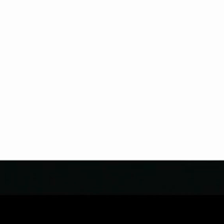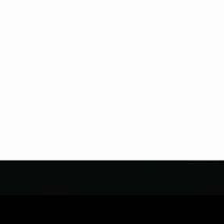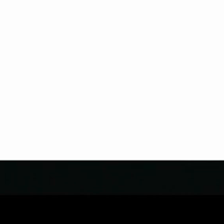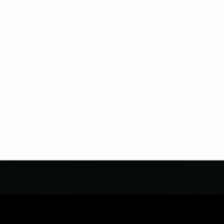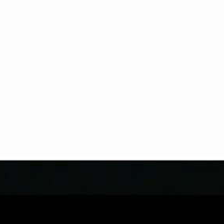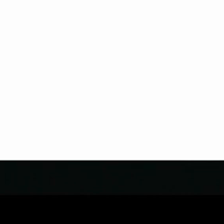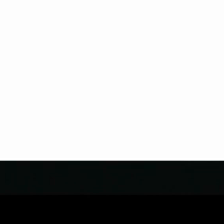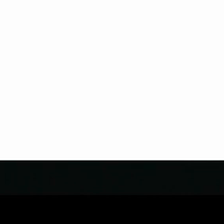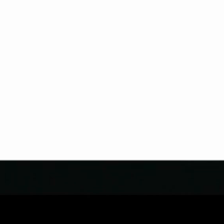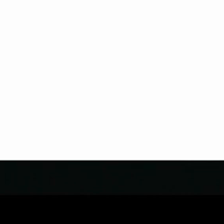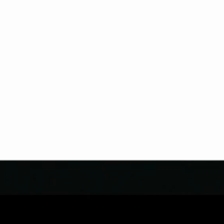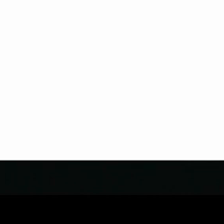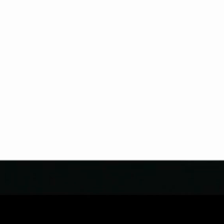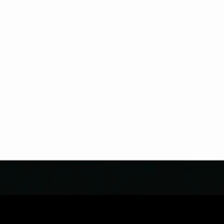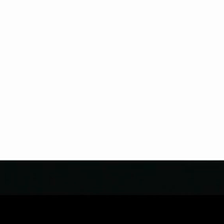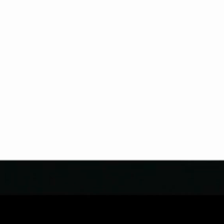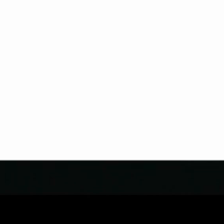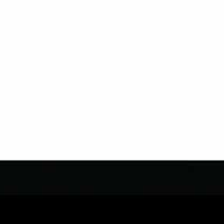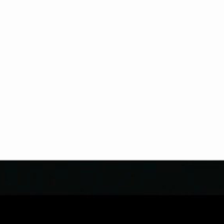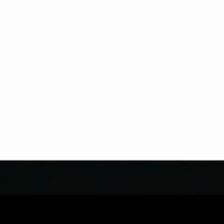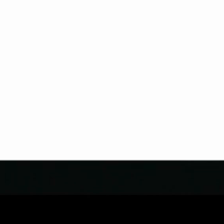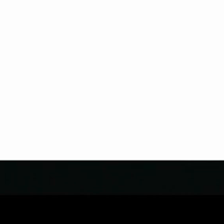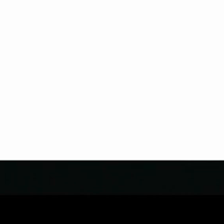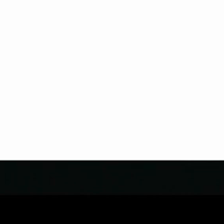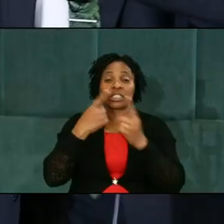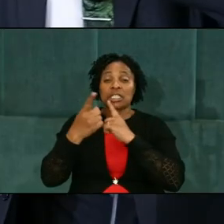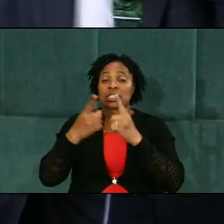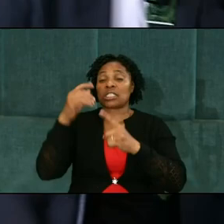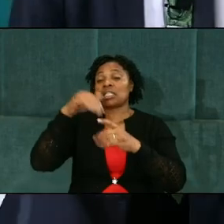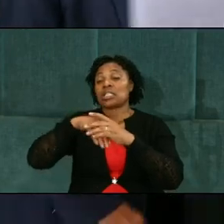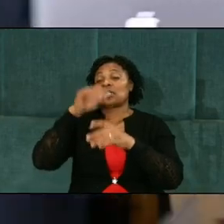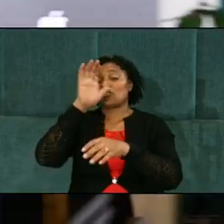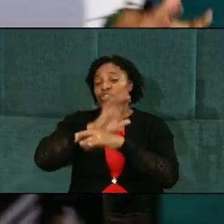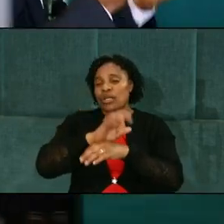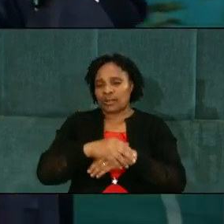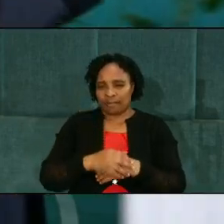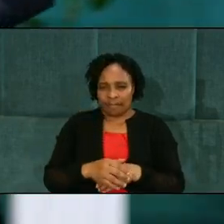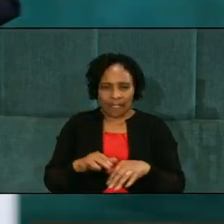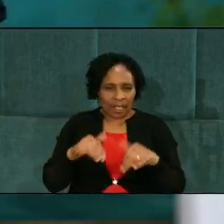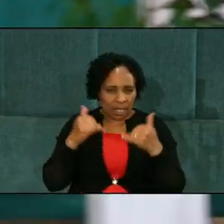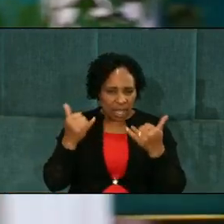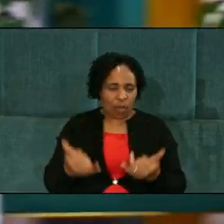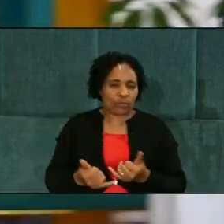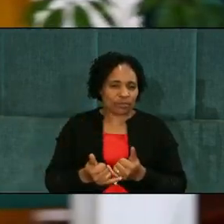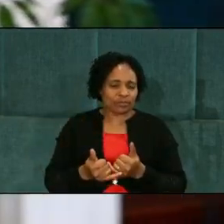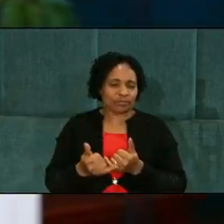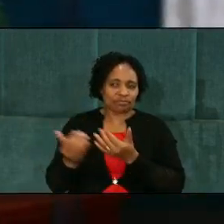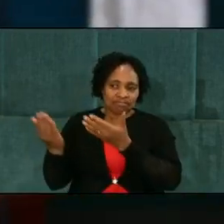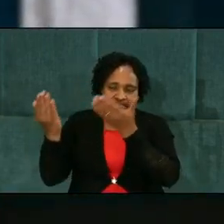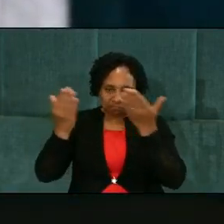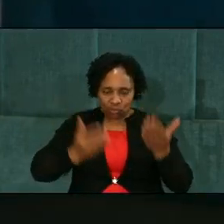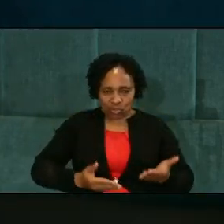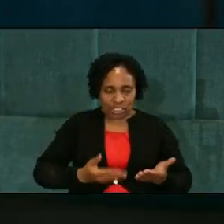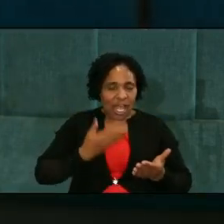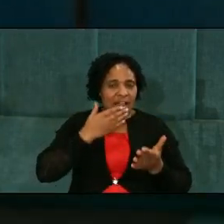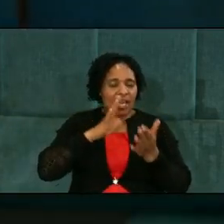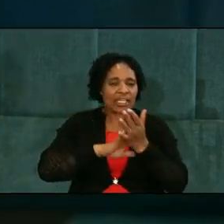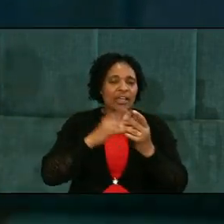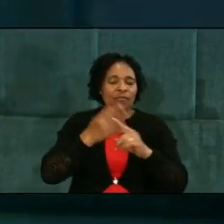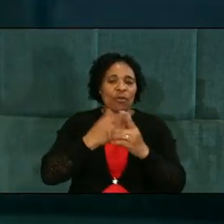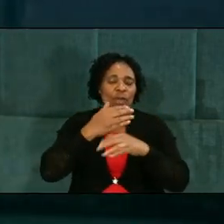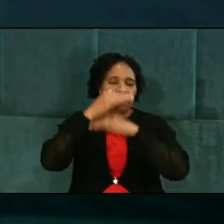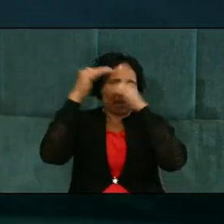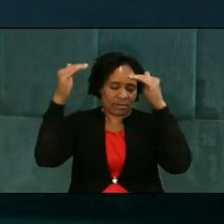the Spirit says to the church. Now, after getting a letter from that, from